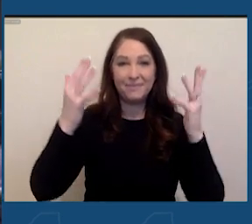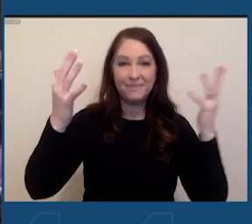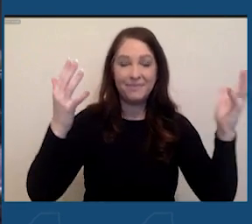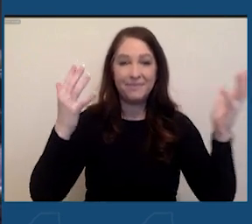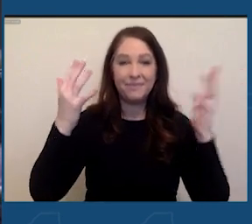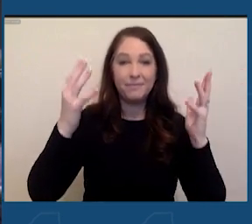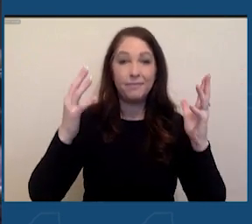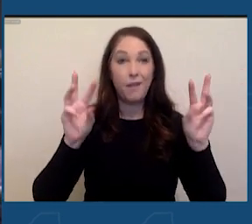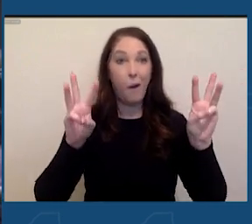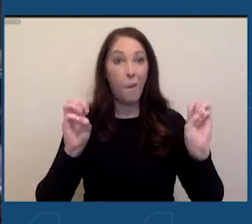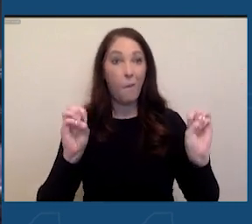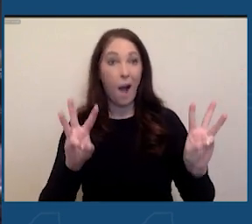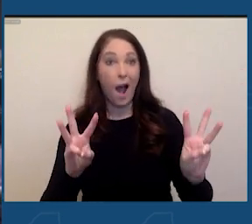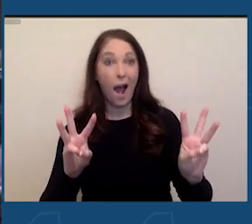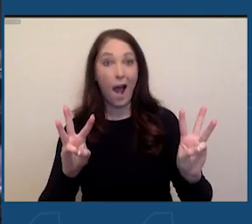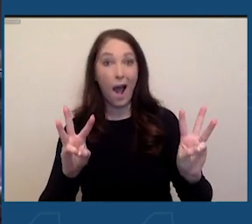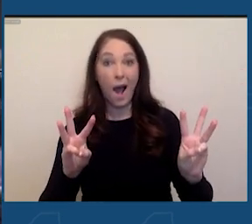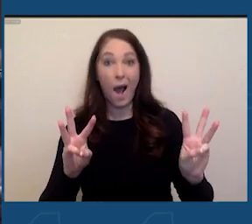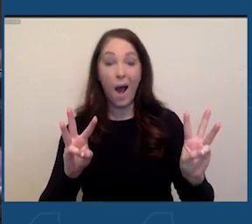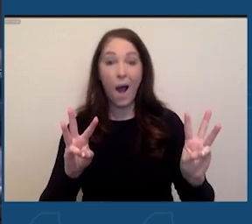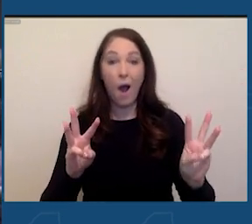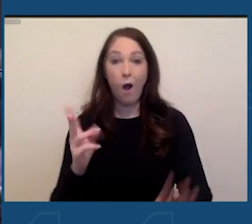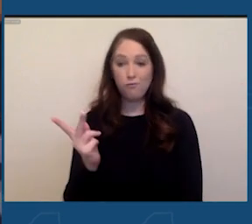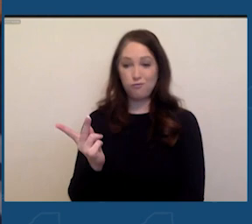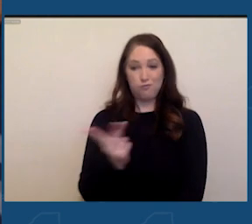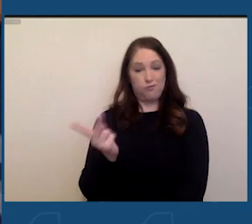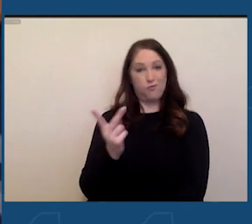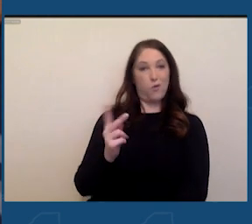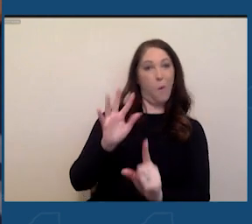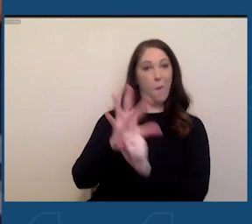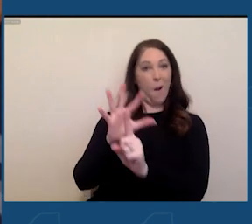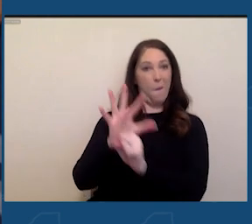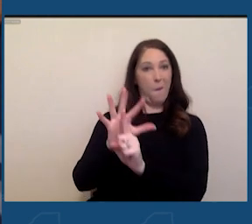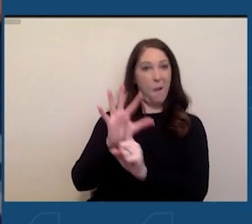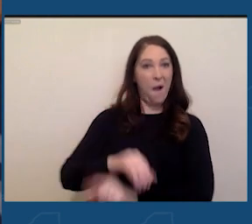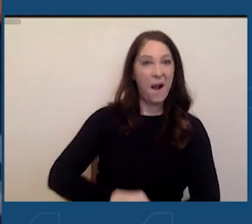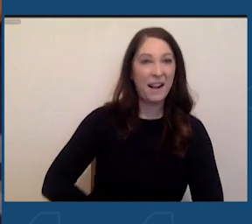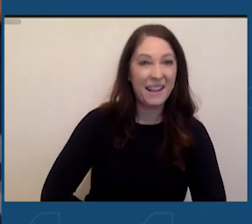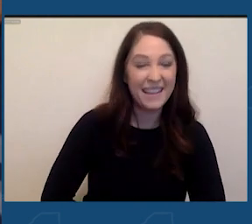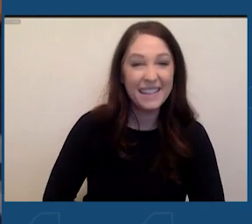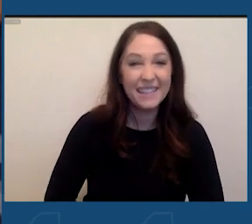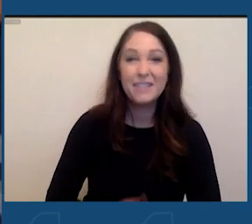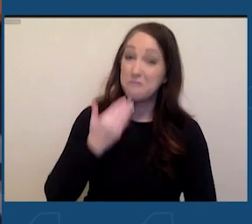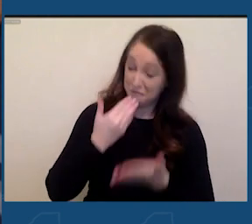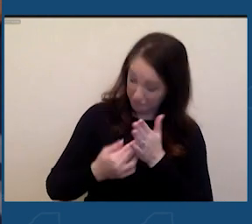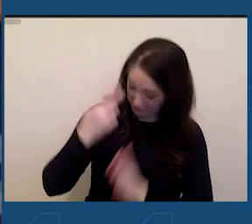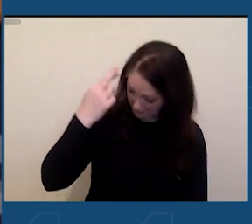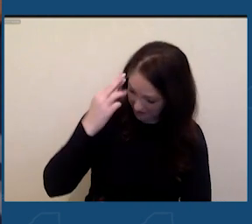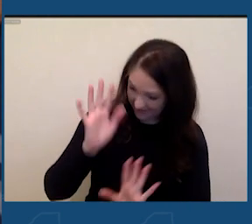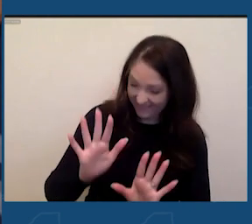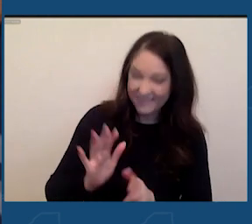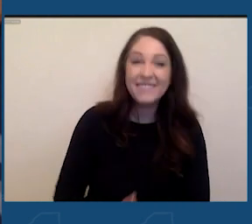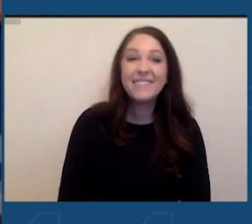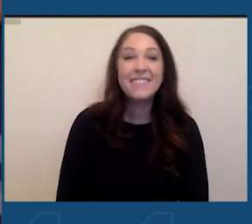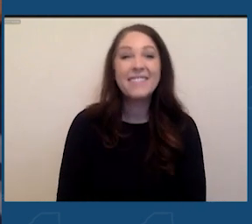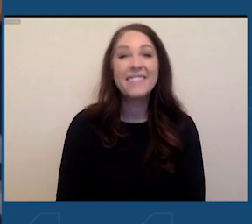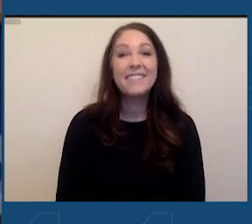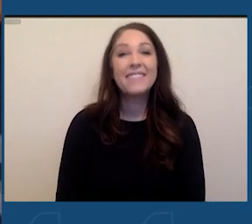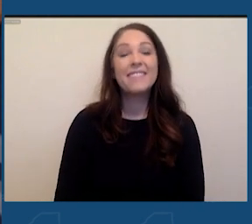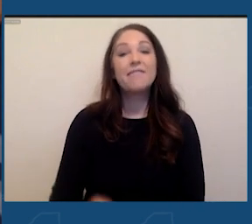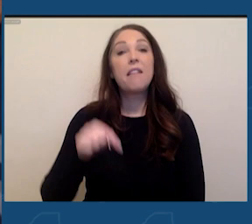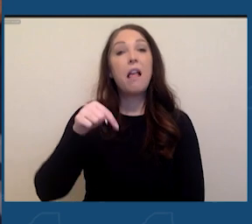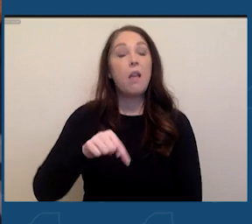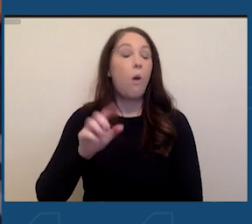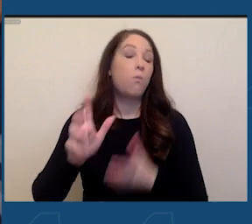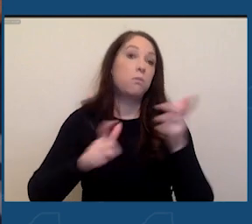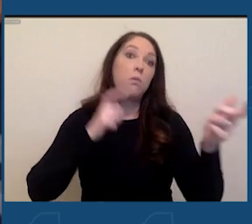Wow. You two are very popular in this room with good reason. This was a lot of work,